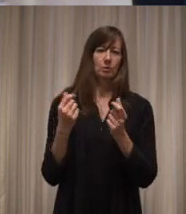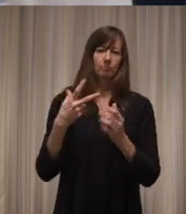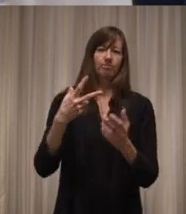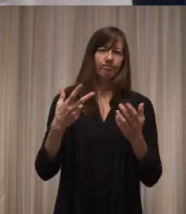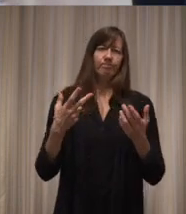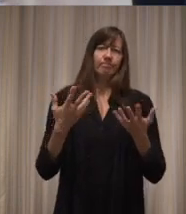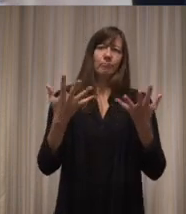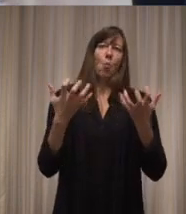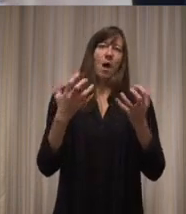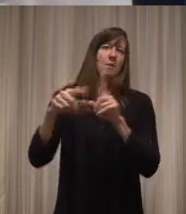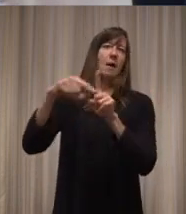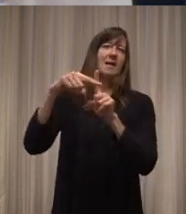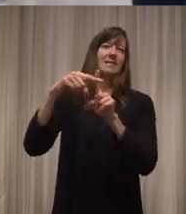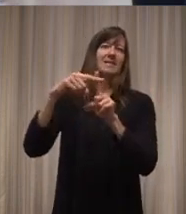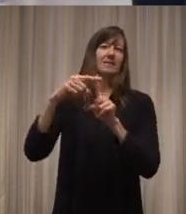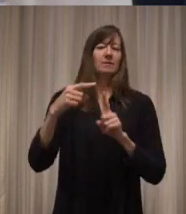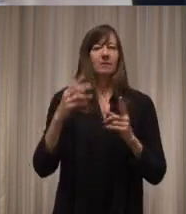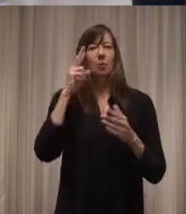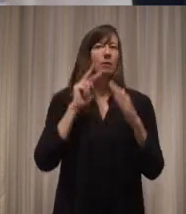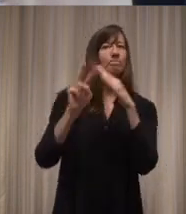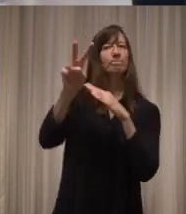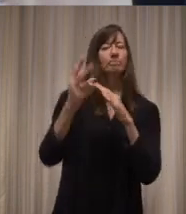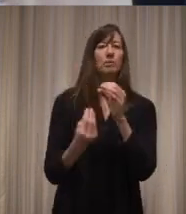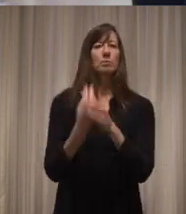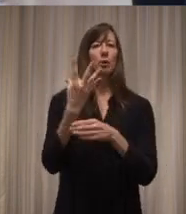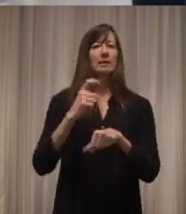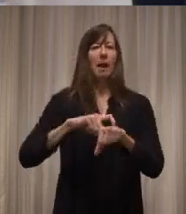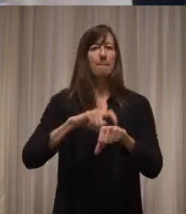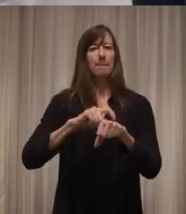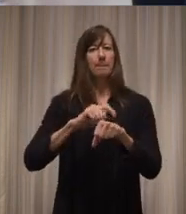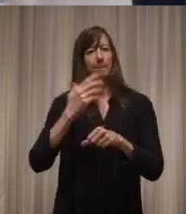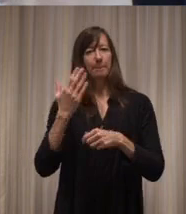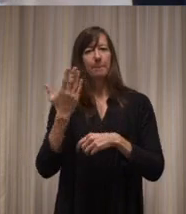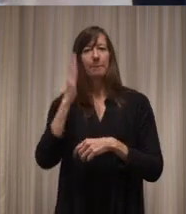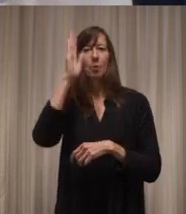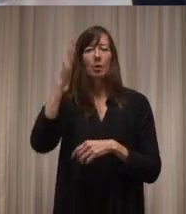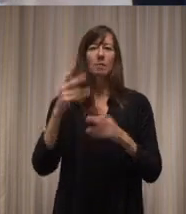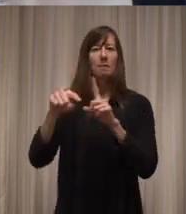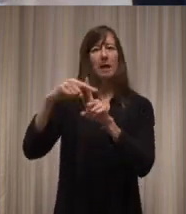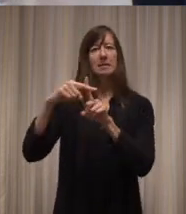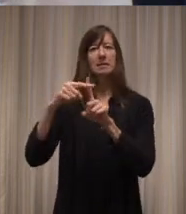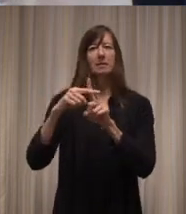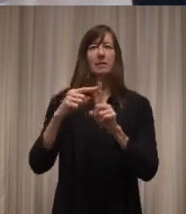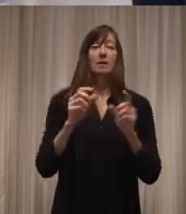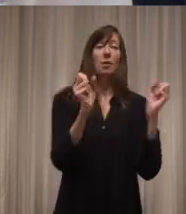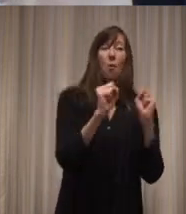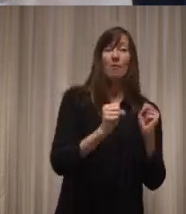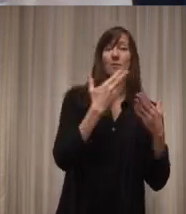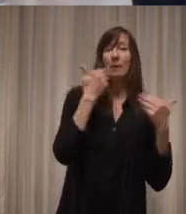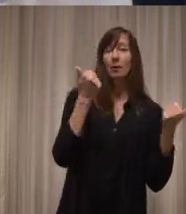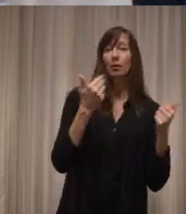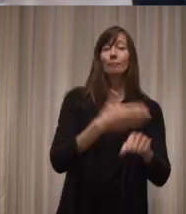positive springtime where as hopefully the weather warms and clears, we'll also be able to get